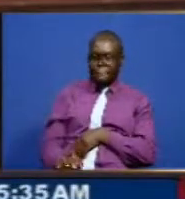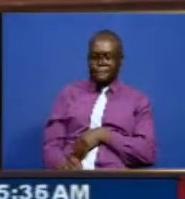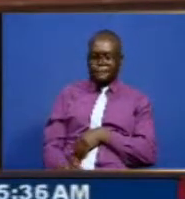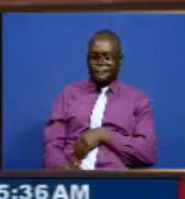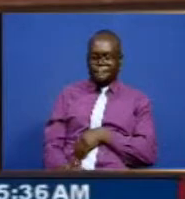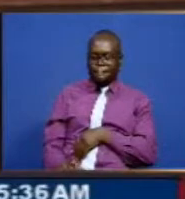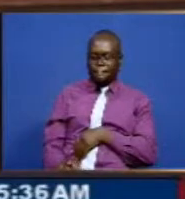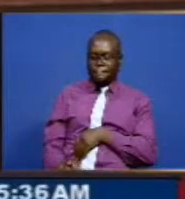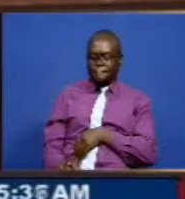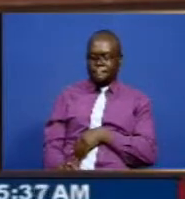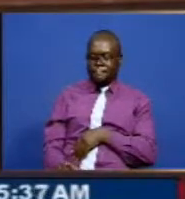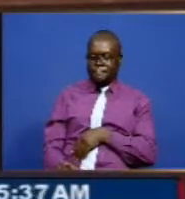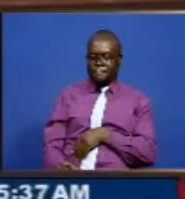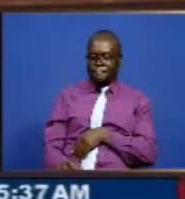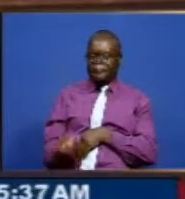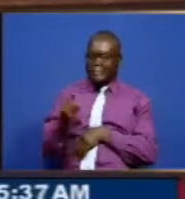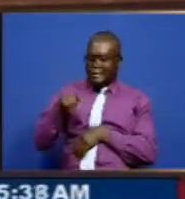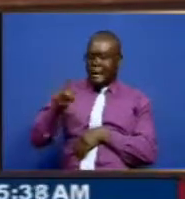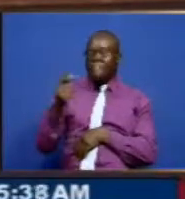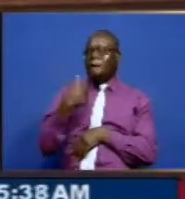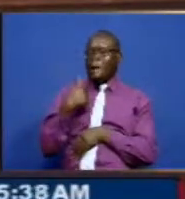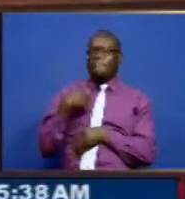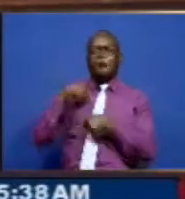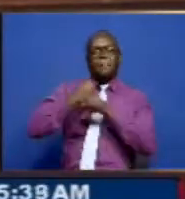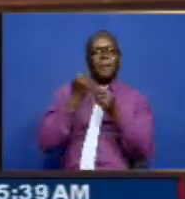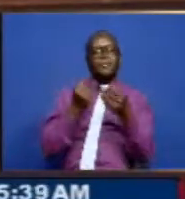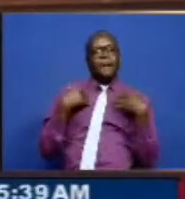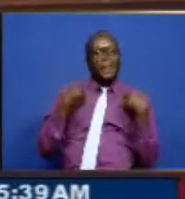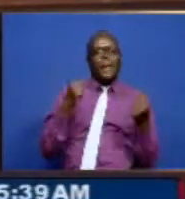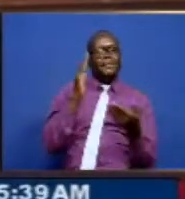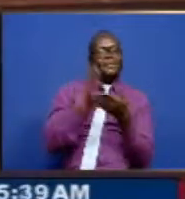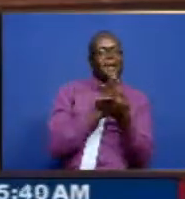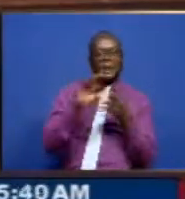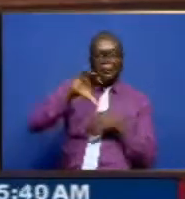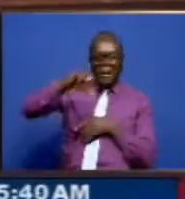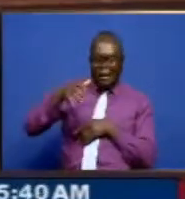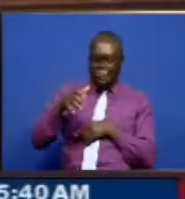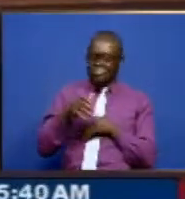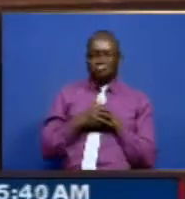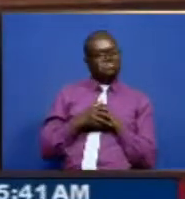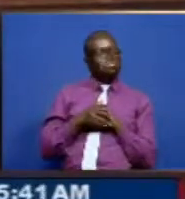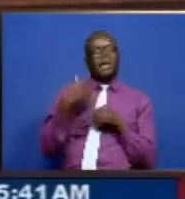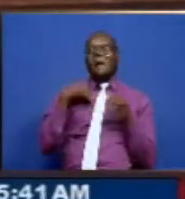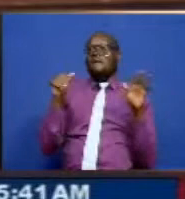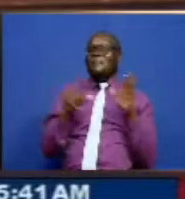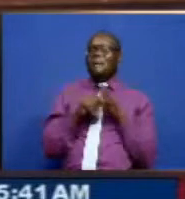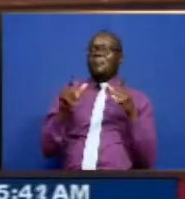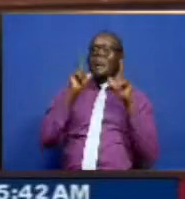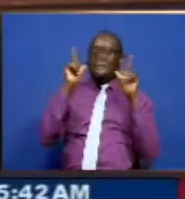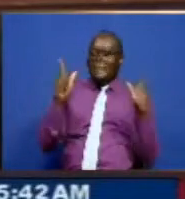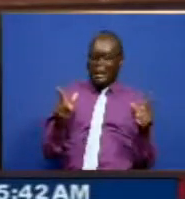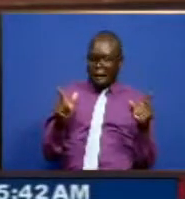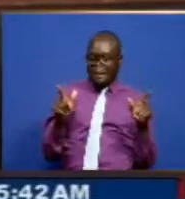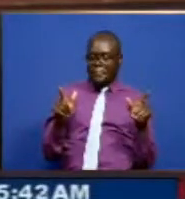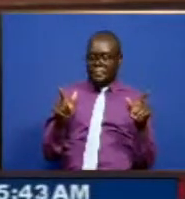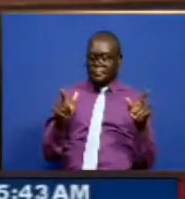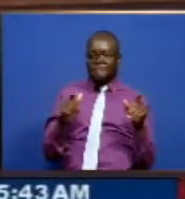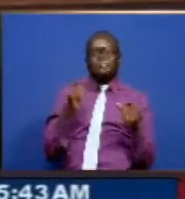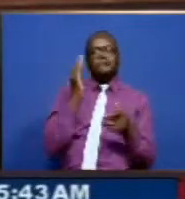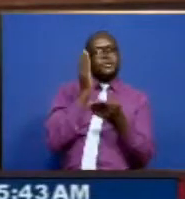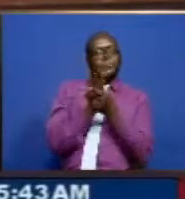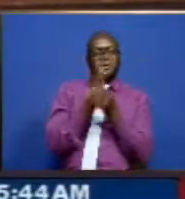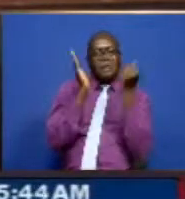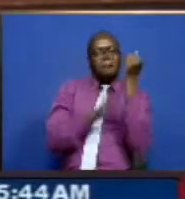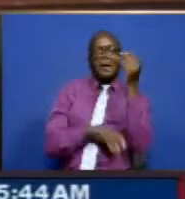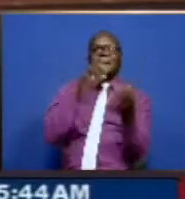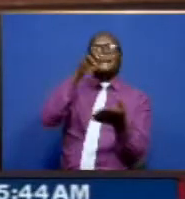leadership of the governor, has caused the health sector of the county to run into disarray and into deplorable state